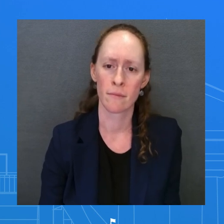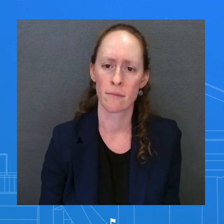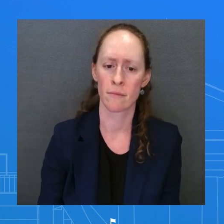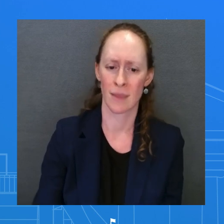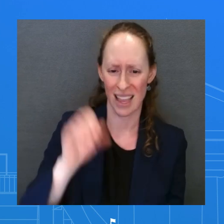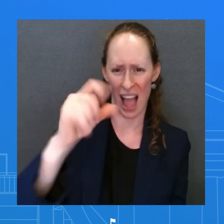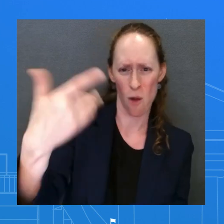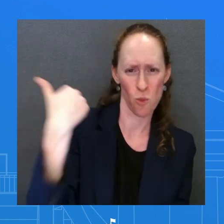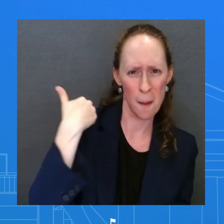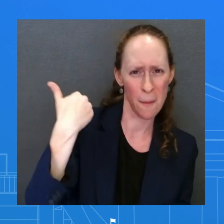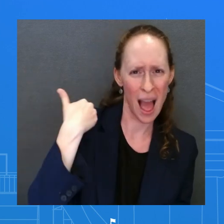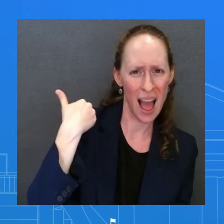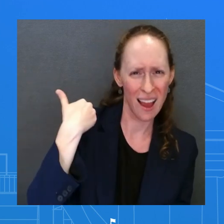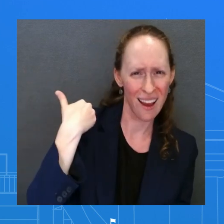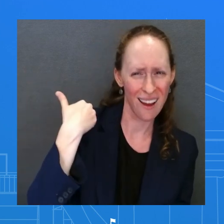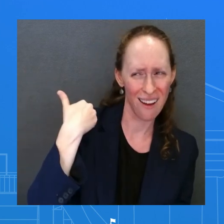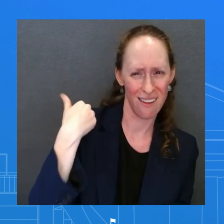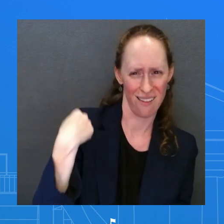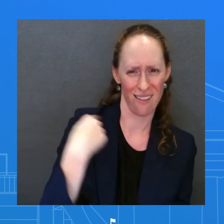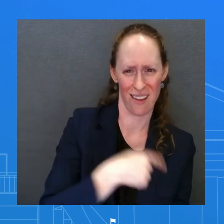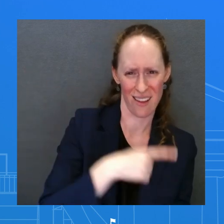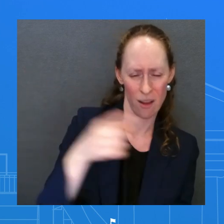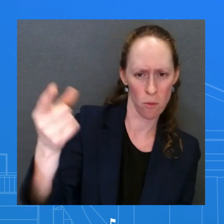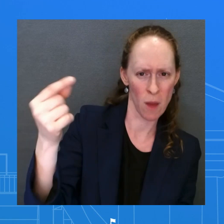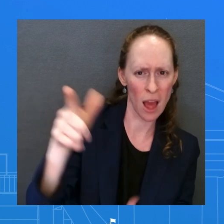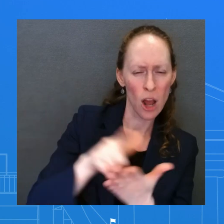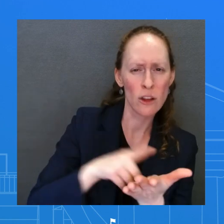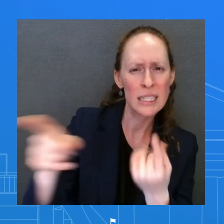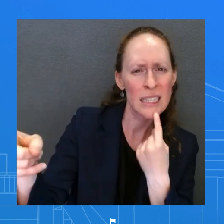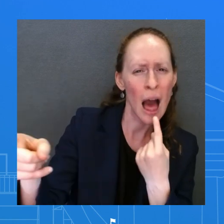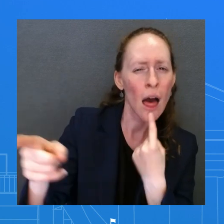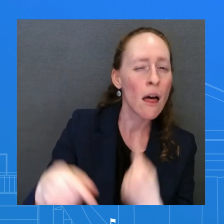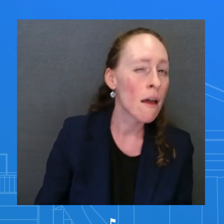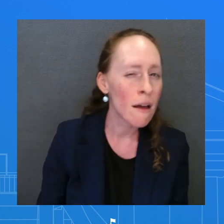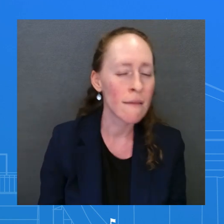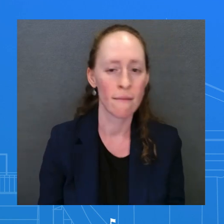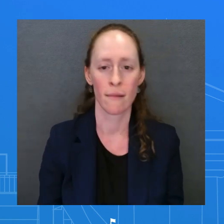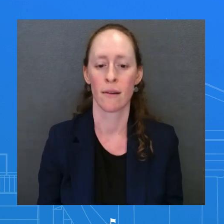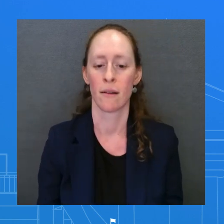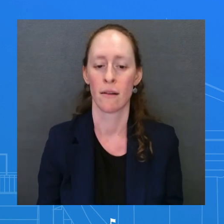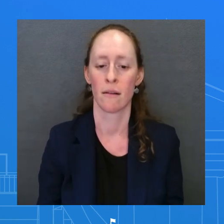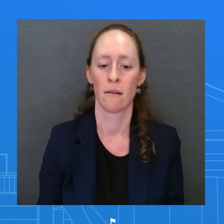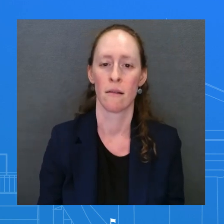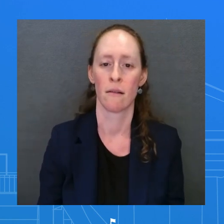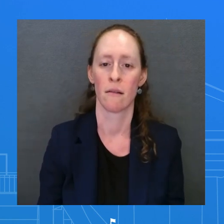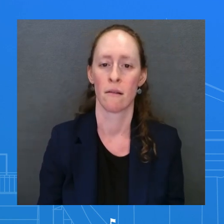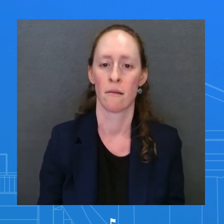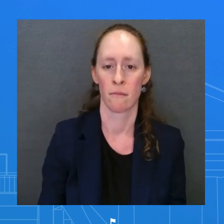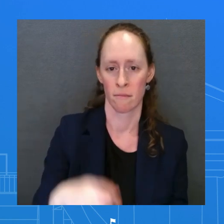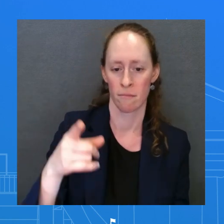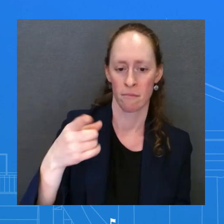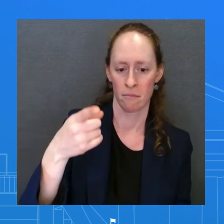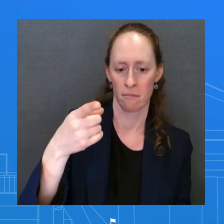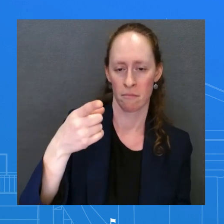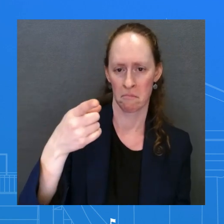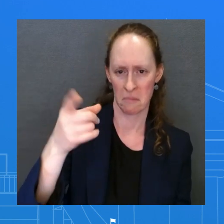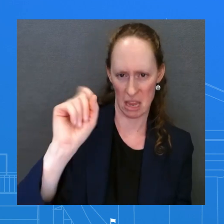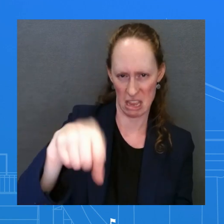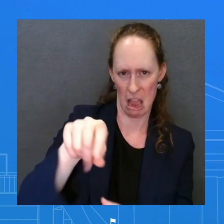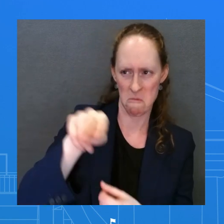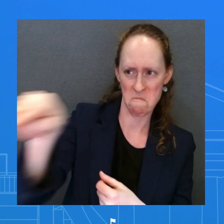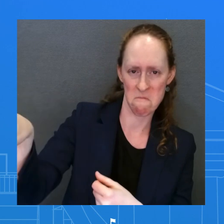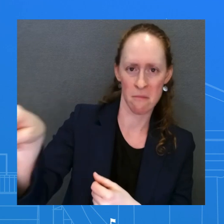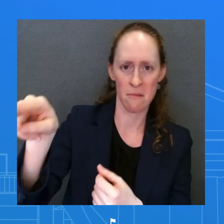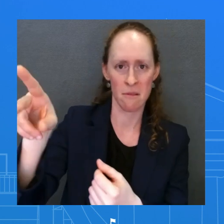refer you to them, and they will share their statement with all of you. My question is about your statements from that podium. You've stated that the president stands by